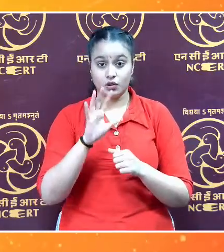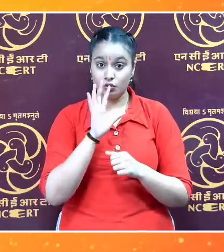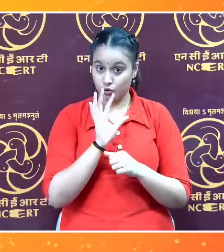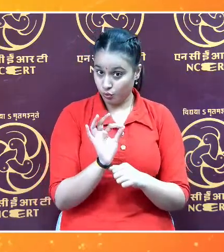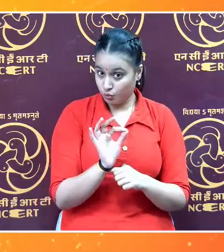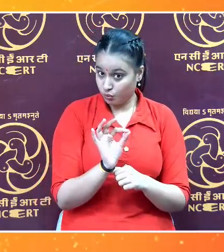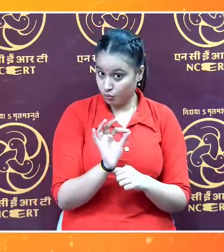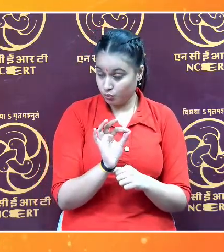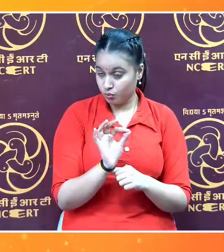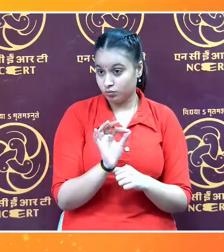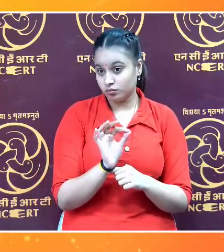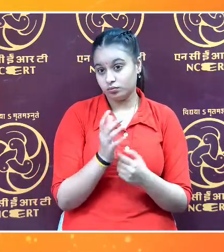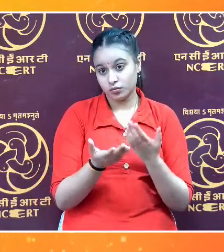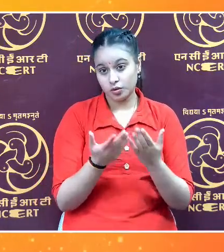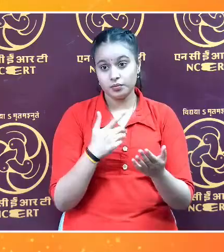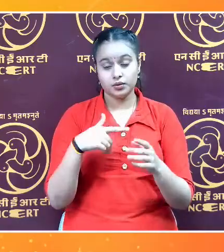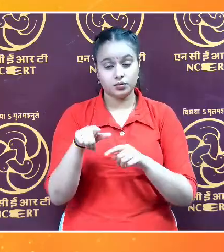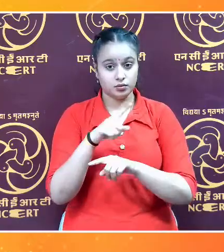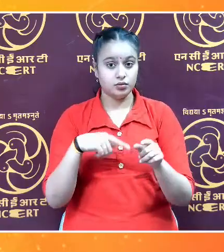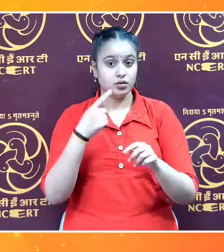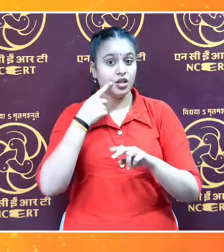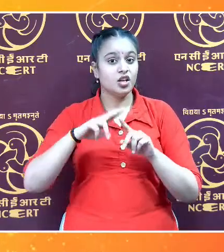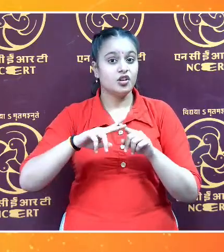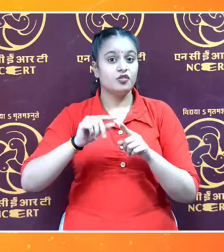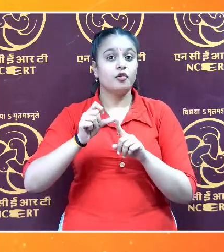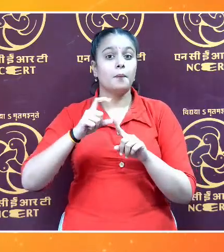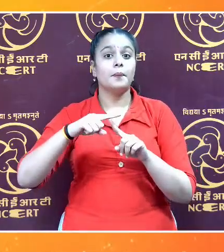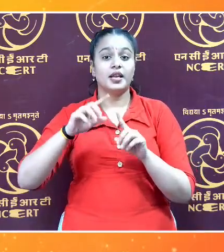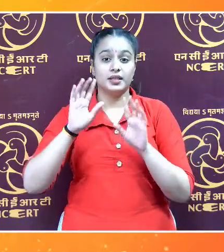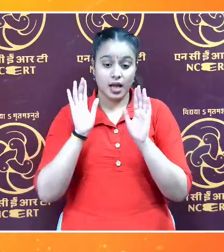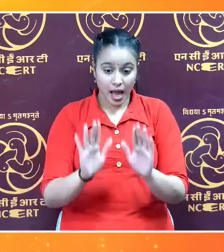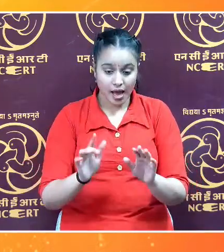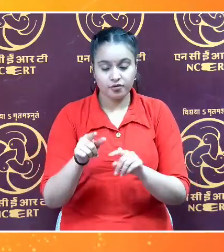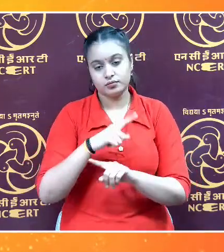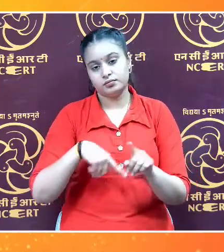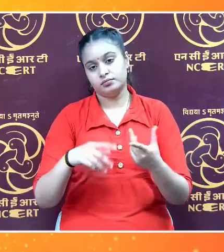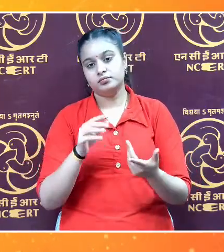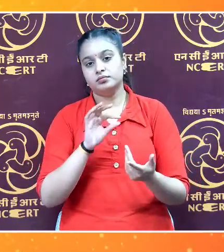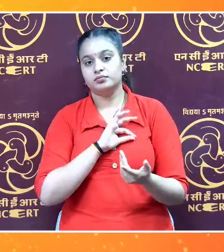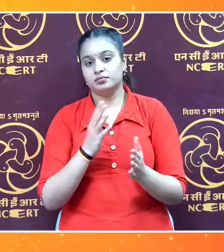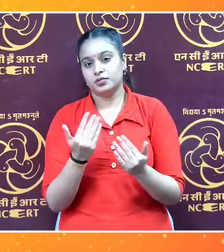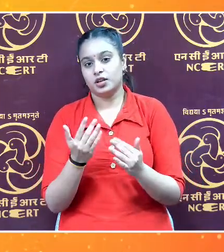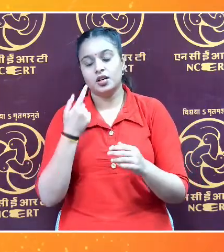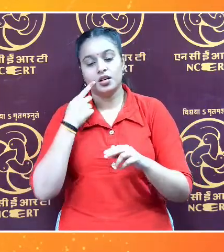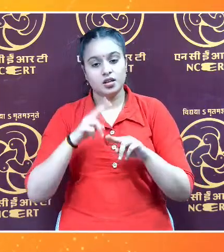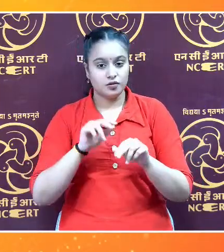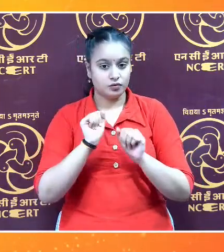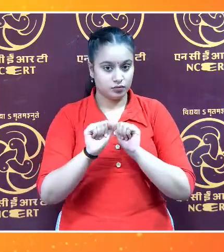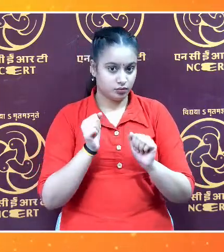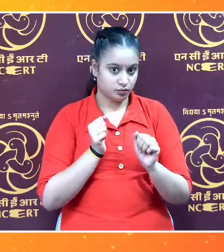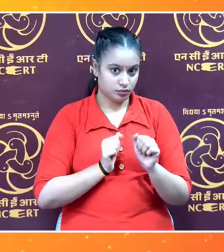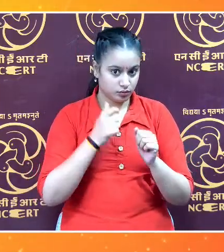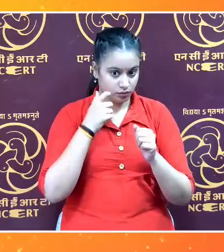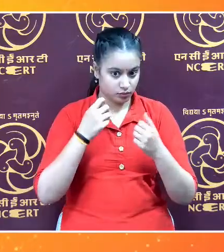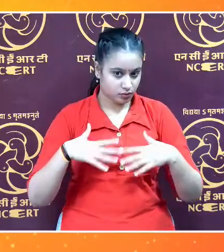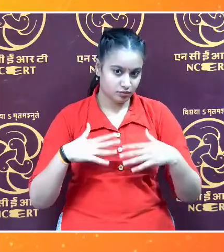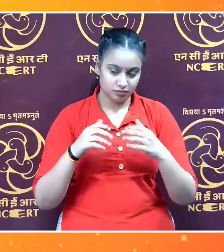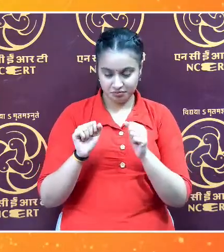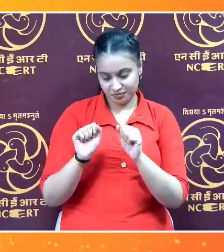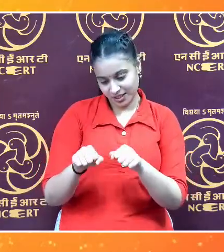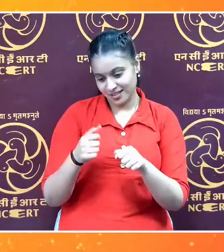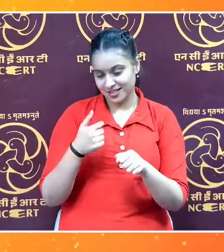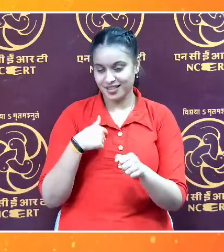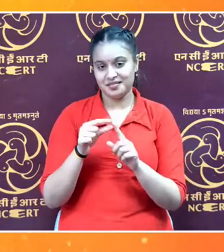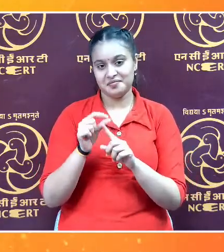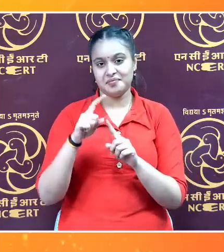actually really good to have a pet. Indeed. Yes. So you're a good human being if you're keeping a pet. I'm sure you have a pet. Yes, I do have